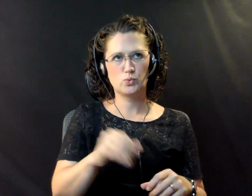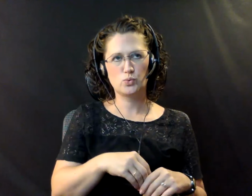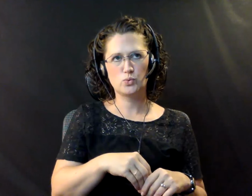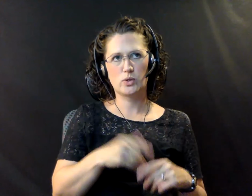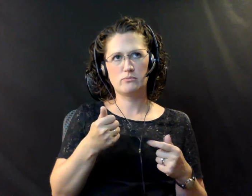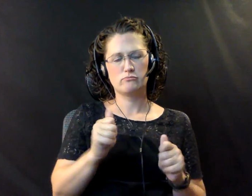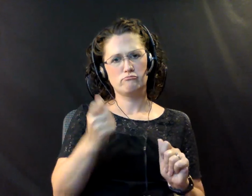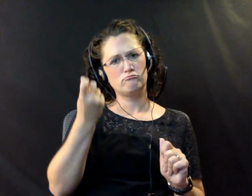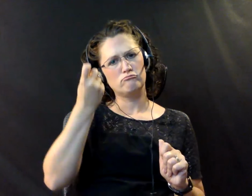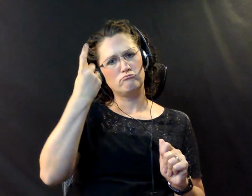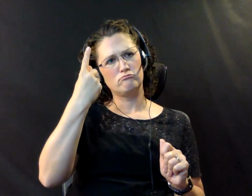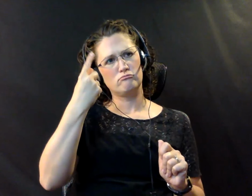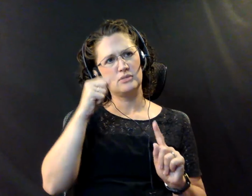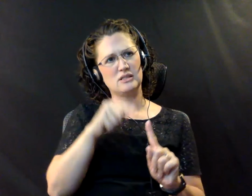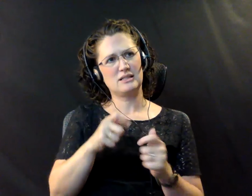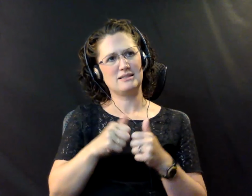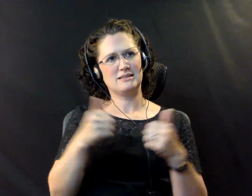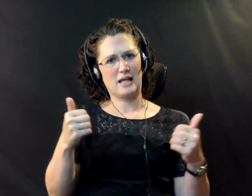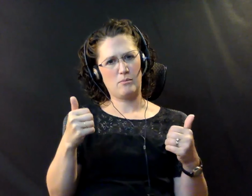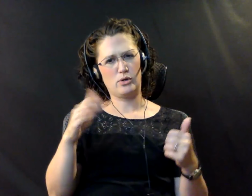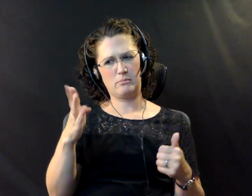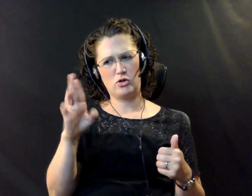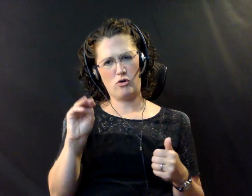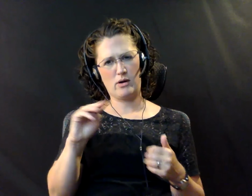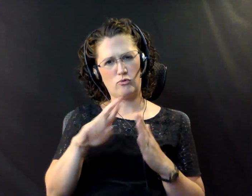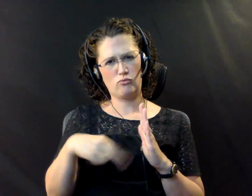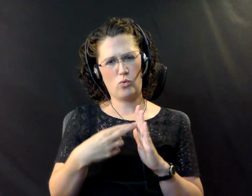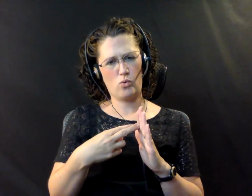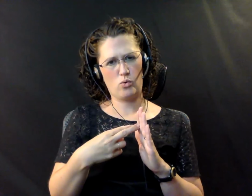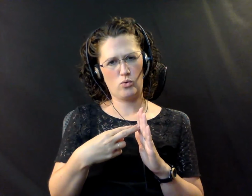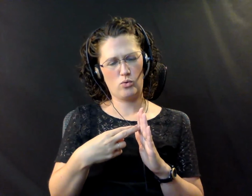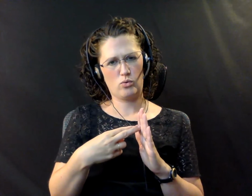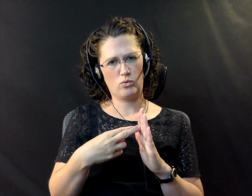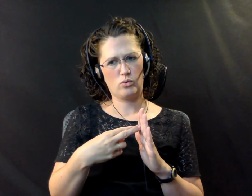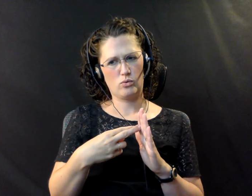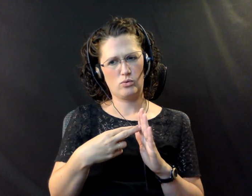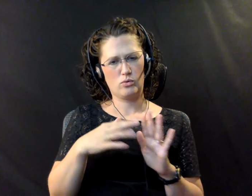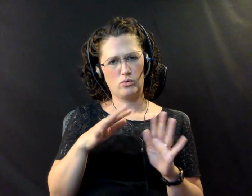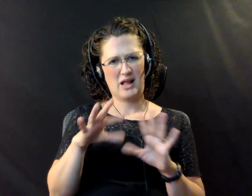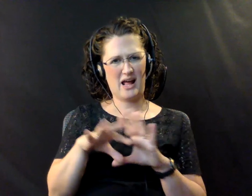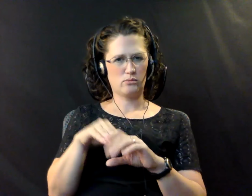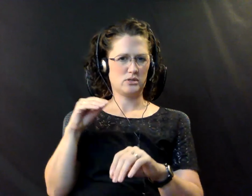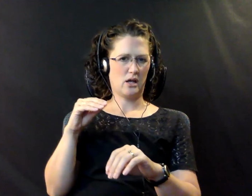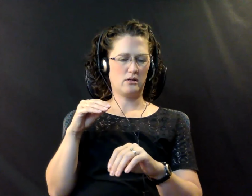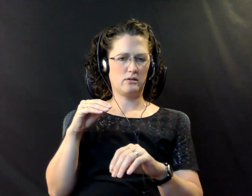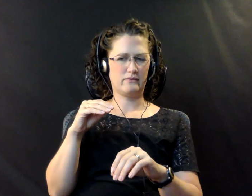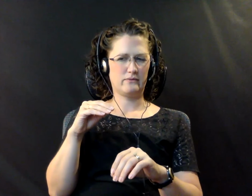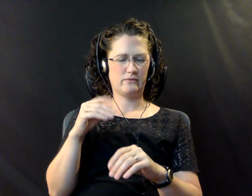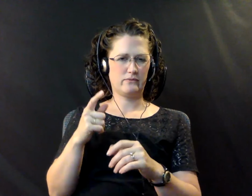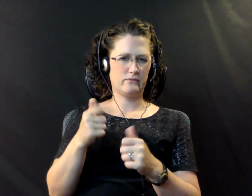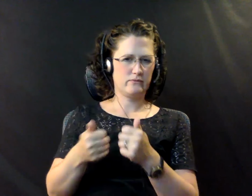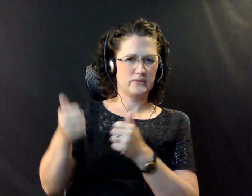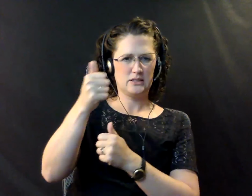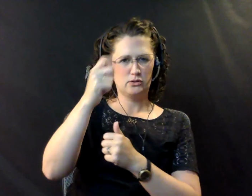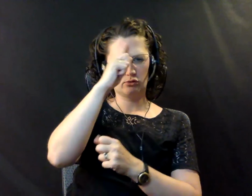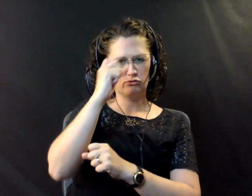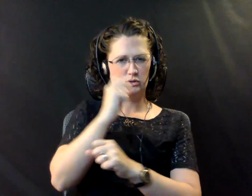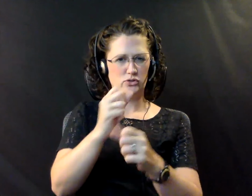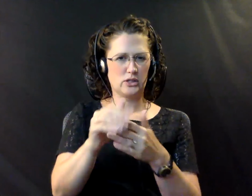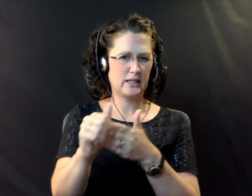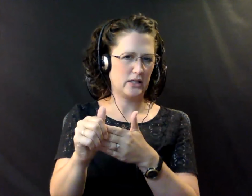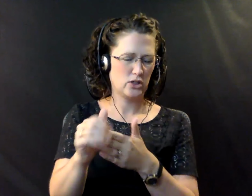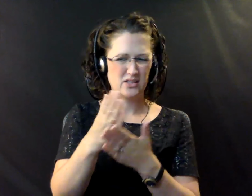this would be a separate BRM role outside of these kind of senior strategic leaders, and some of it